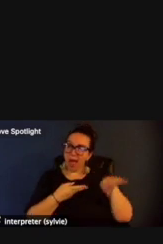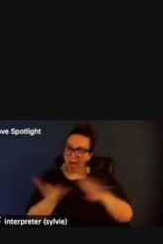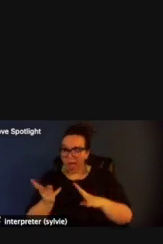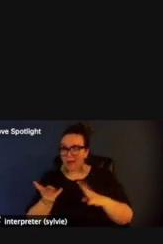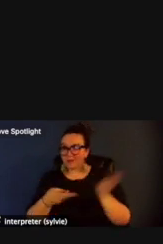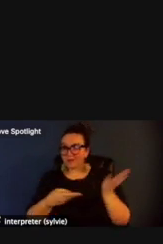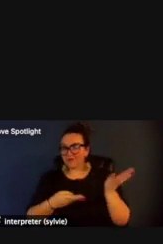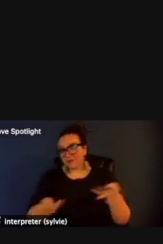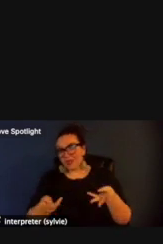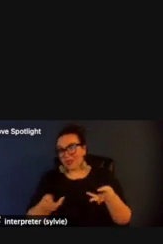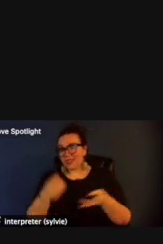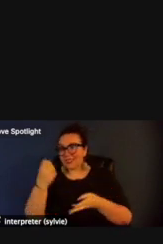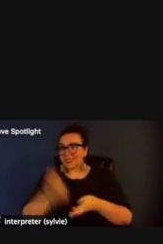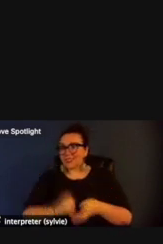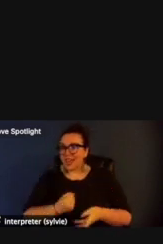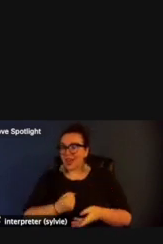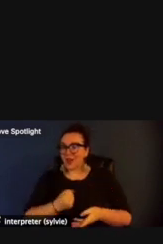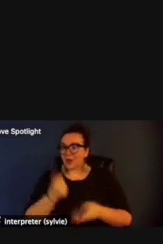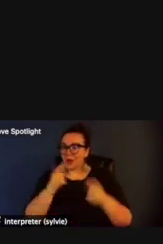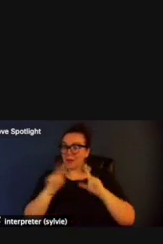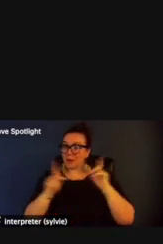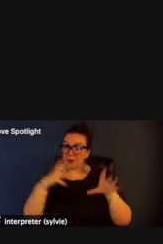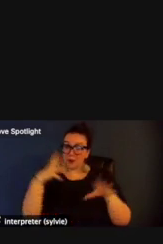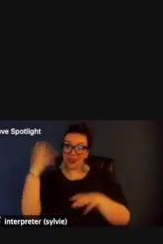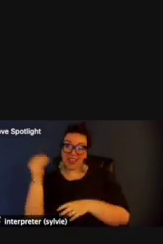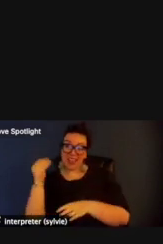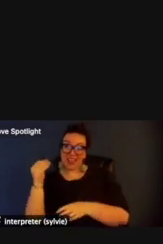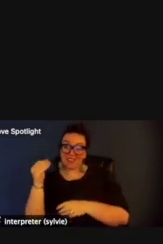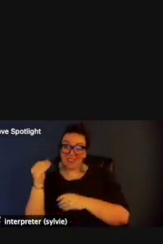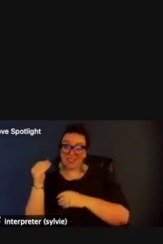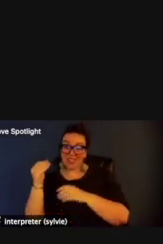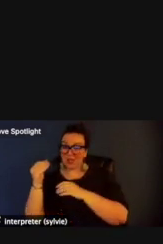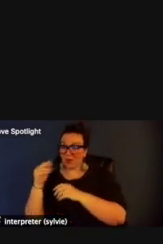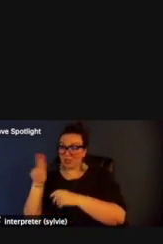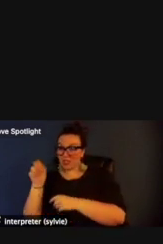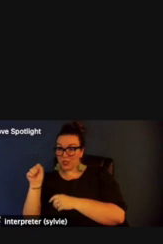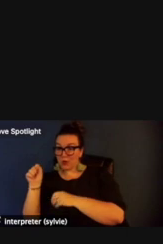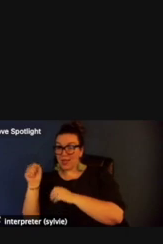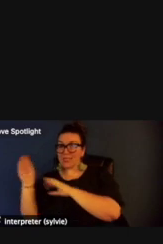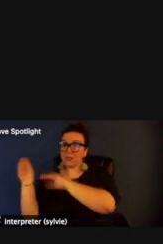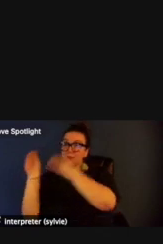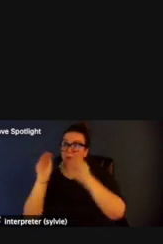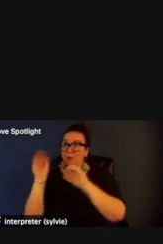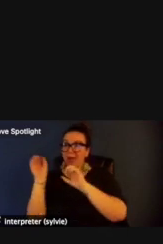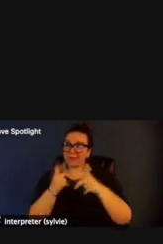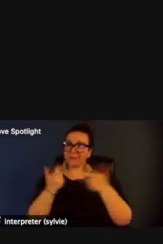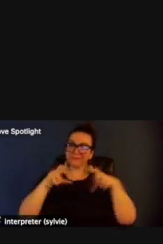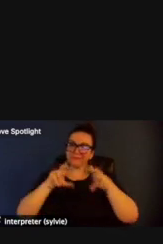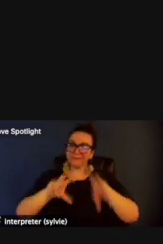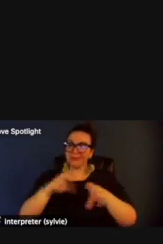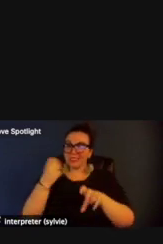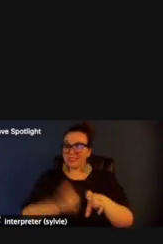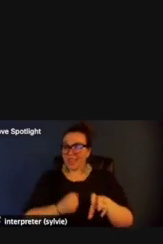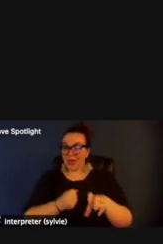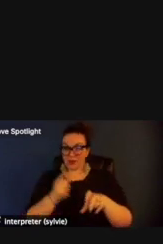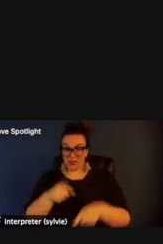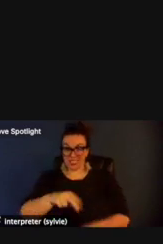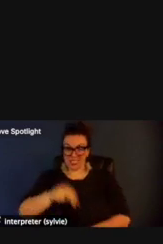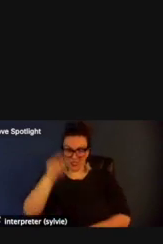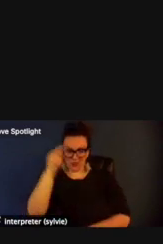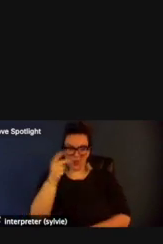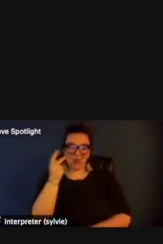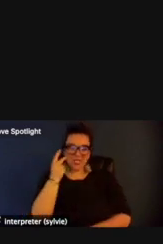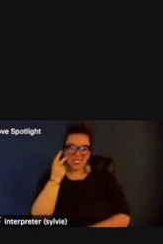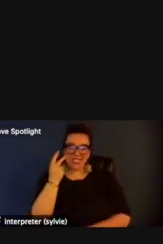came to the United States. So they had money and they put it back into South Vietnam. But this is North, so you can see it's kind